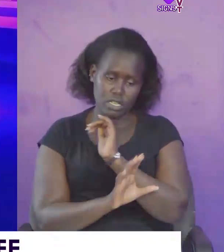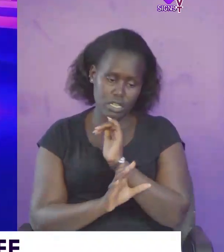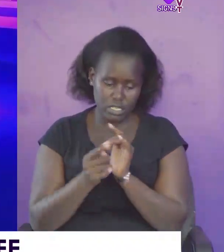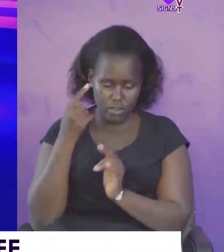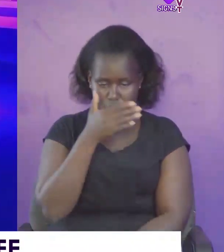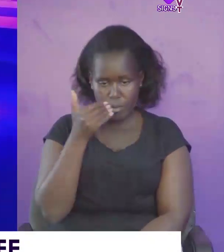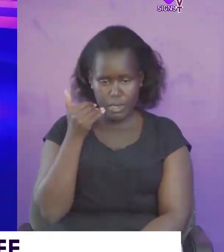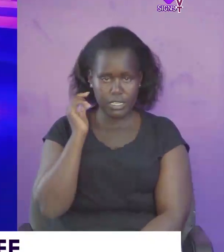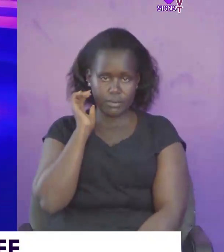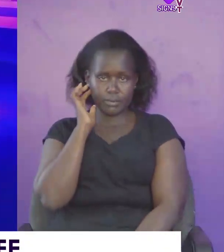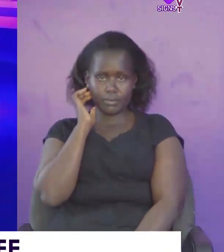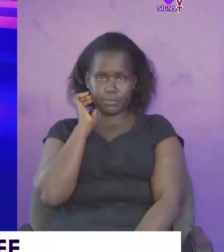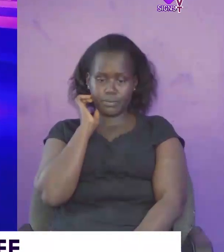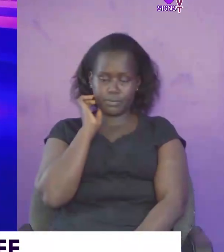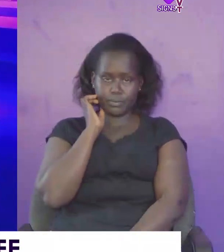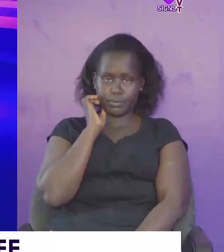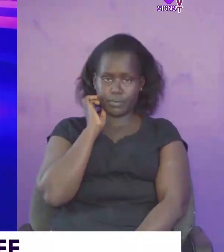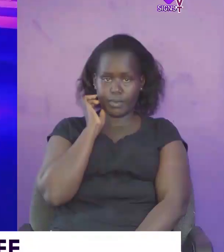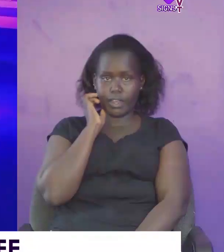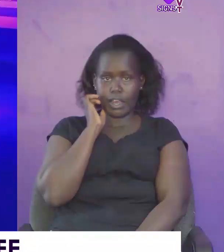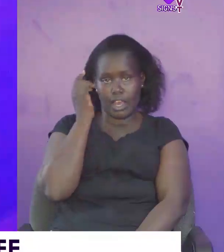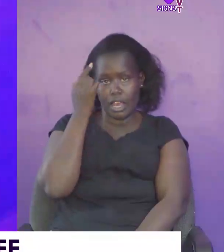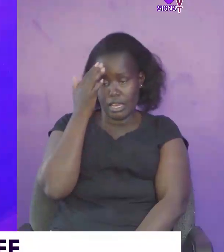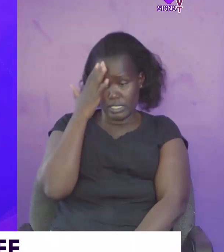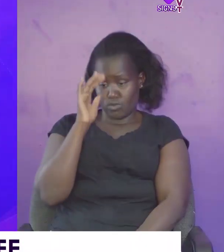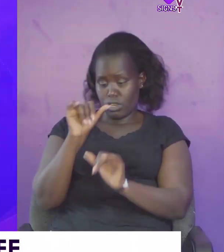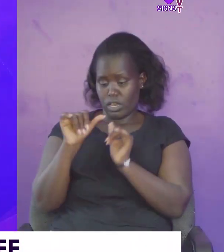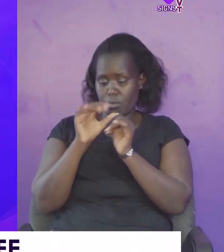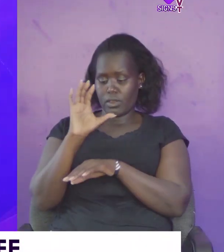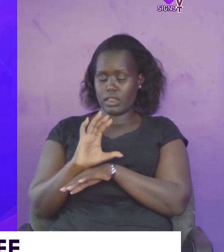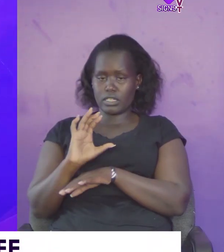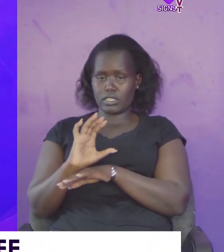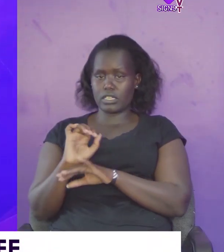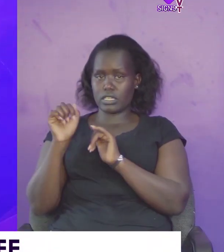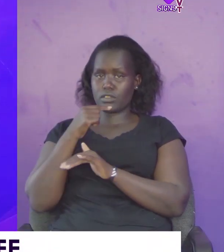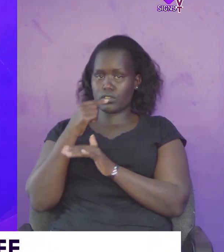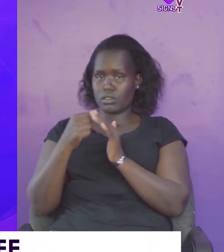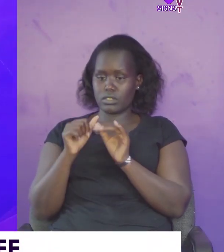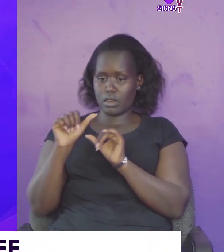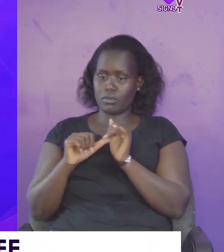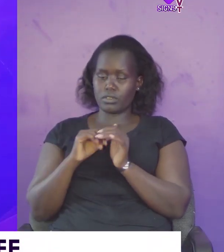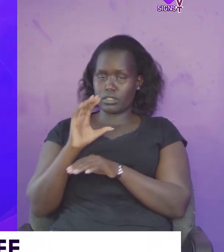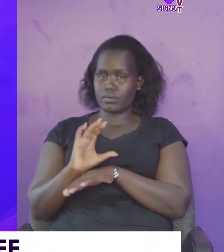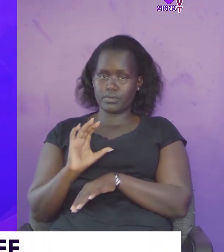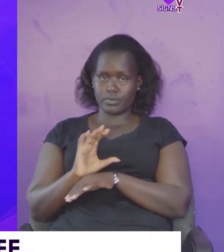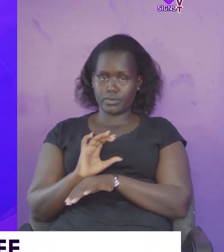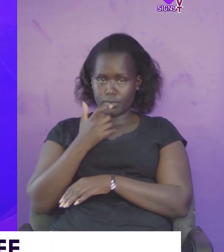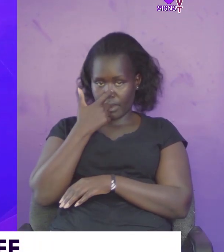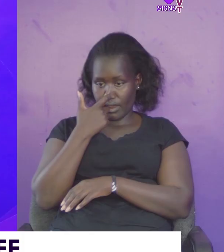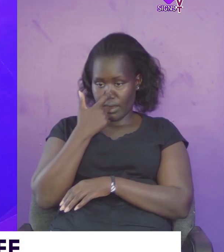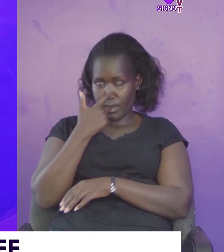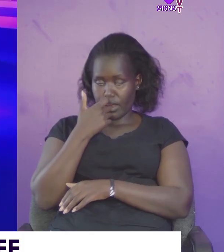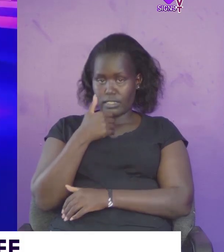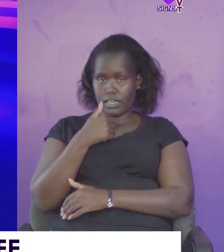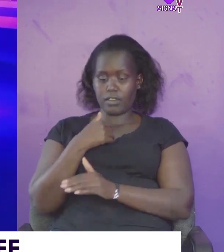better. I don't know the place of the church. What do you have to say about the place of the religious sector, the mosques? It stands at a significant